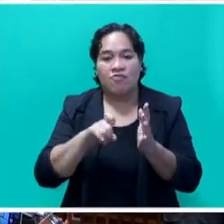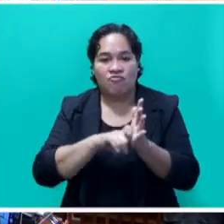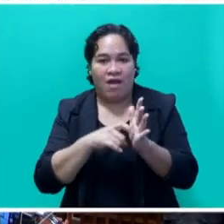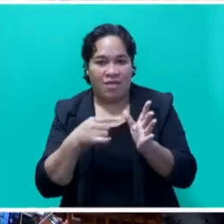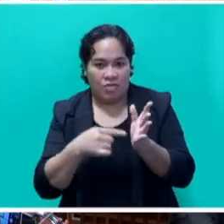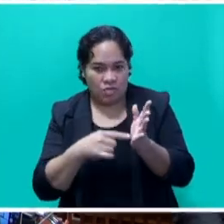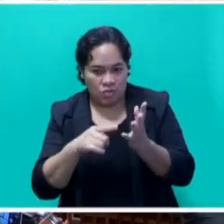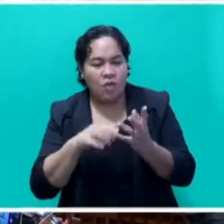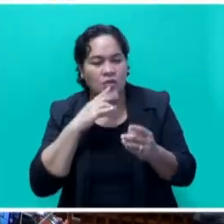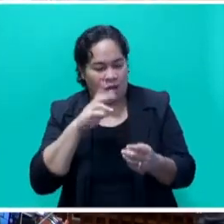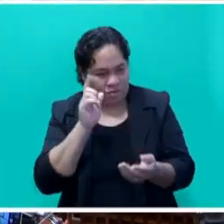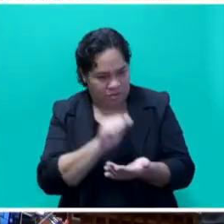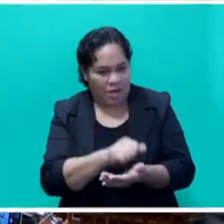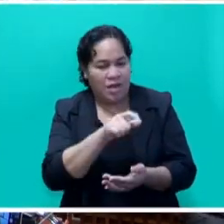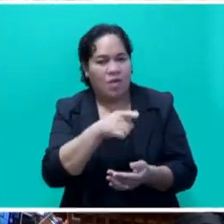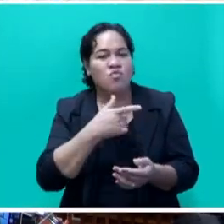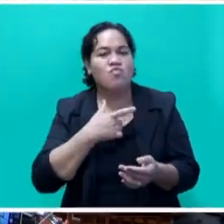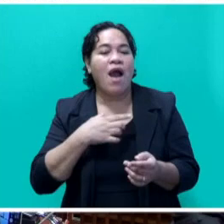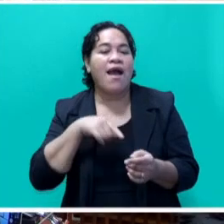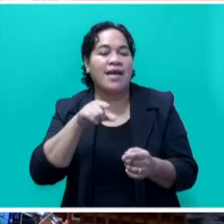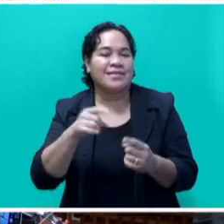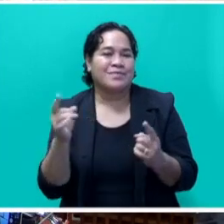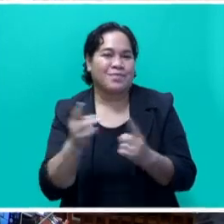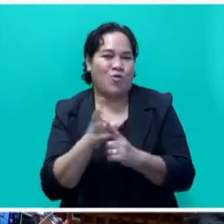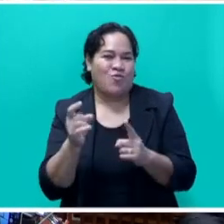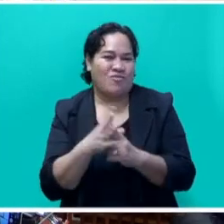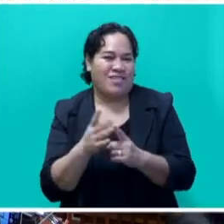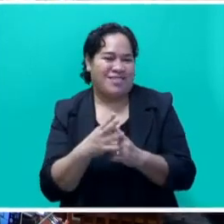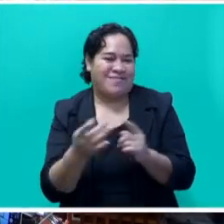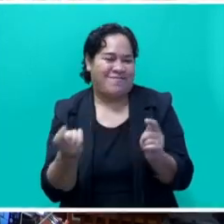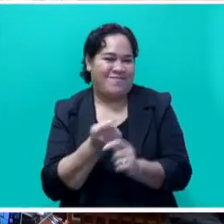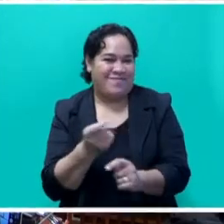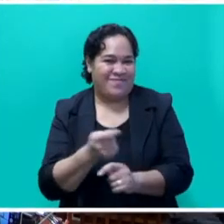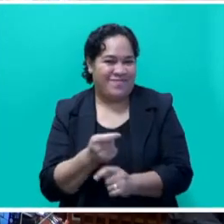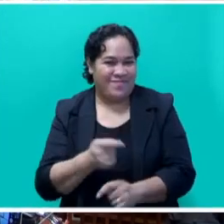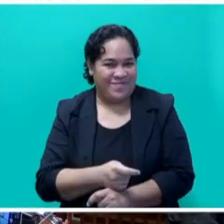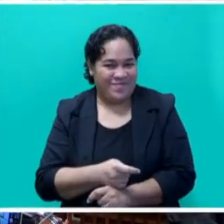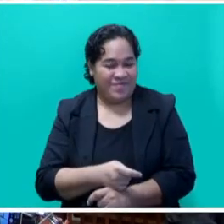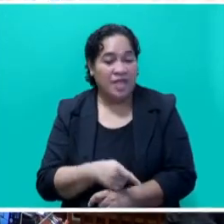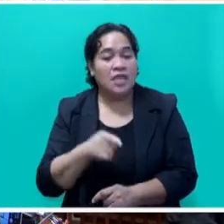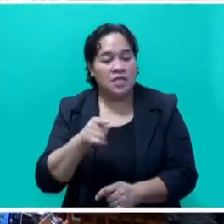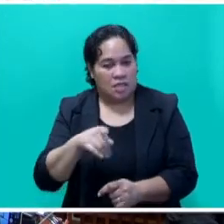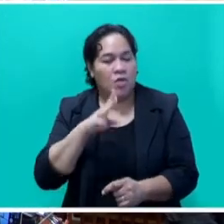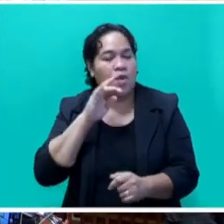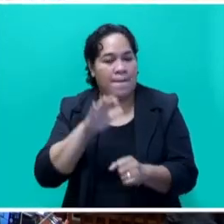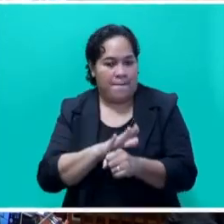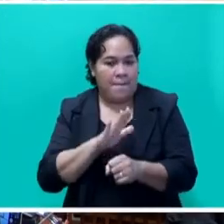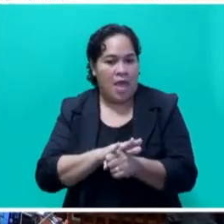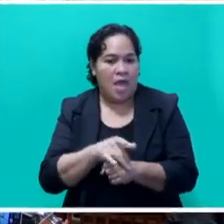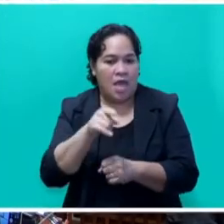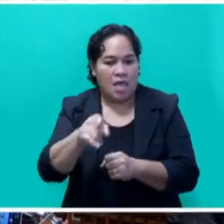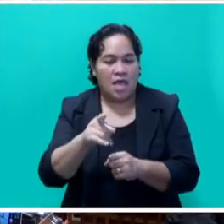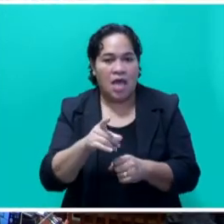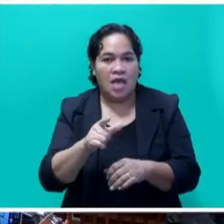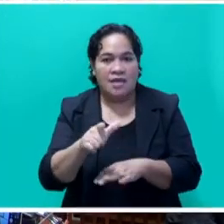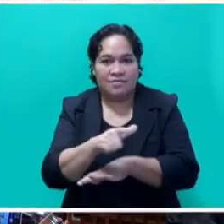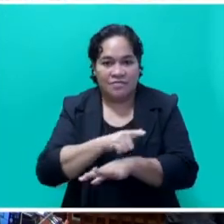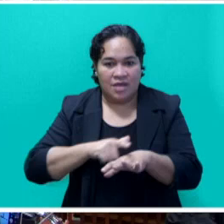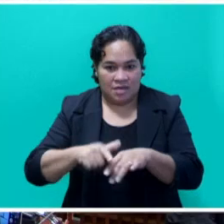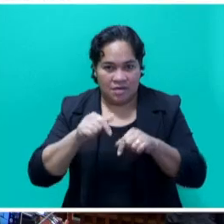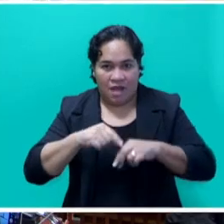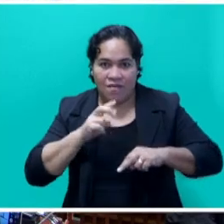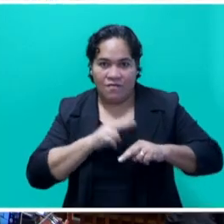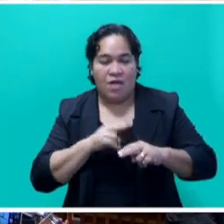practicality of why these amendments actually have been brought about and how indeed it will make Itauke land very valuable. And I think there needs to